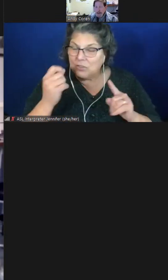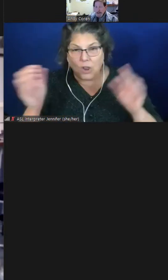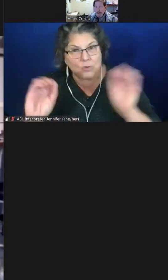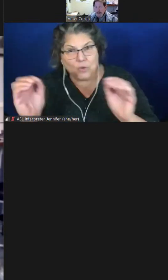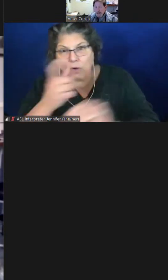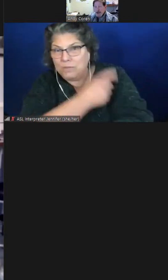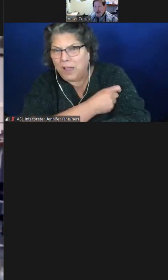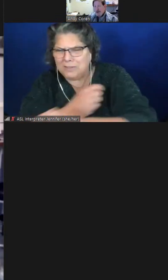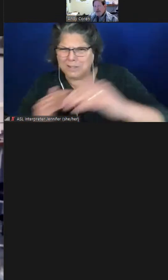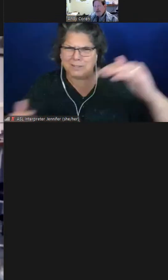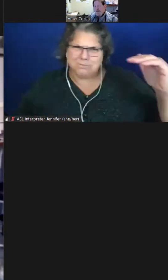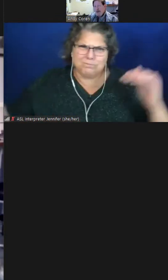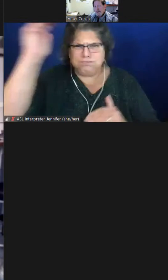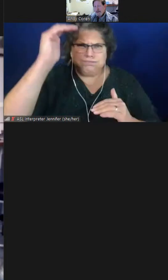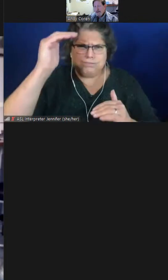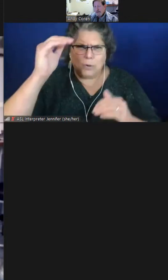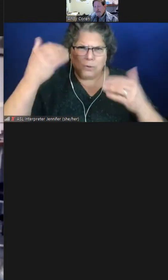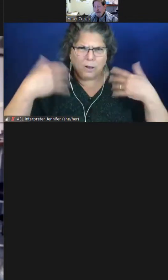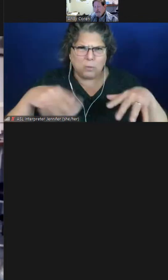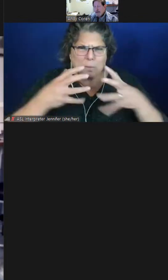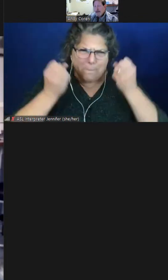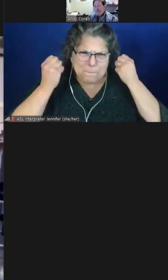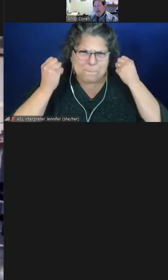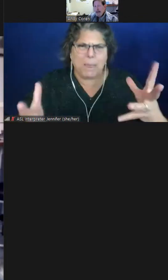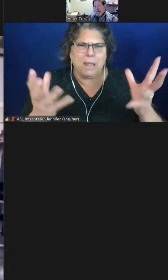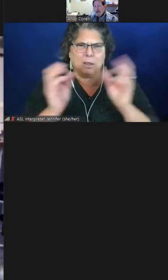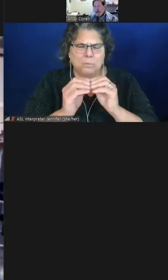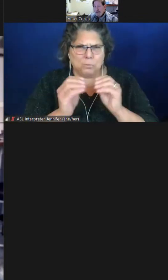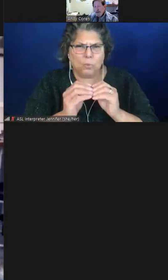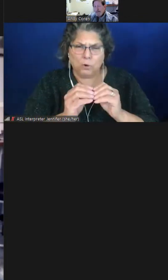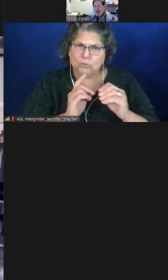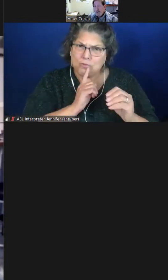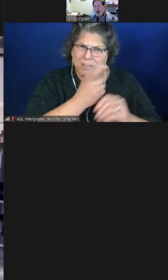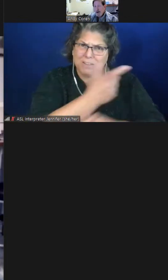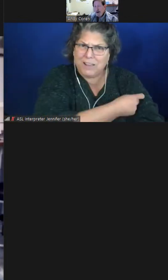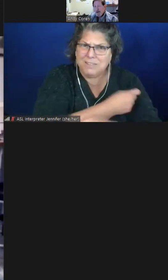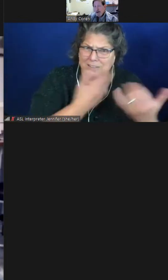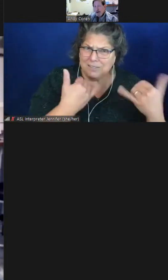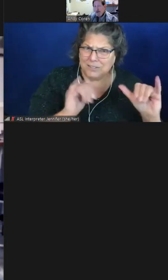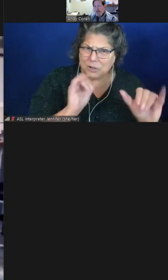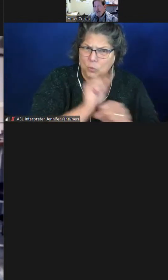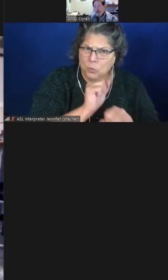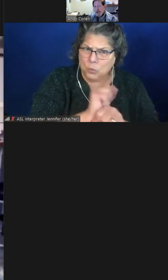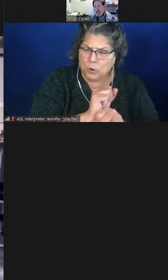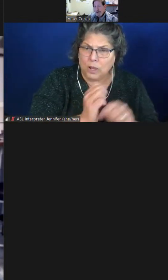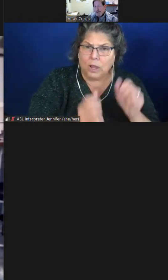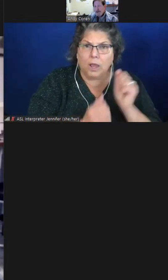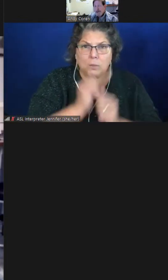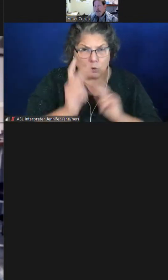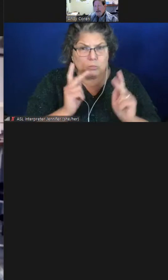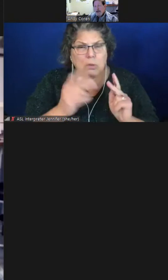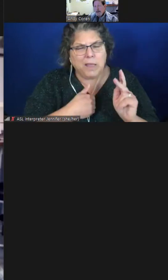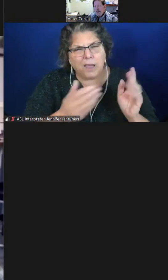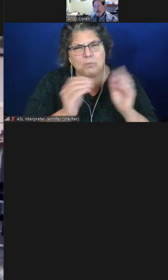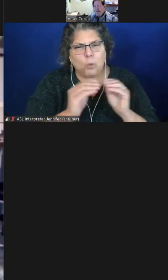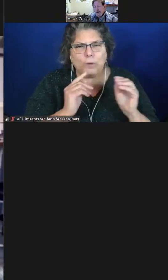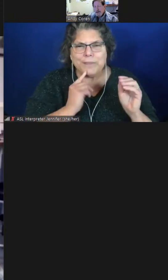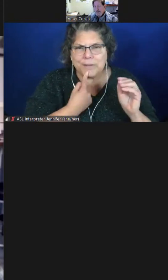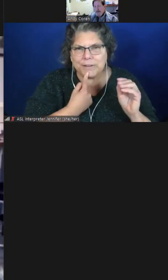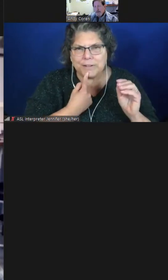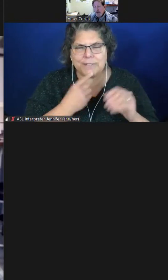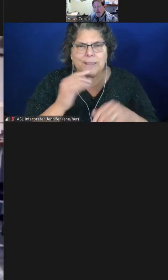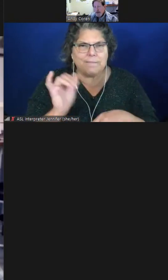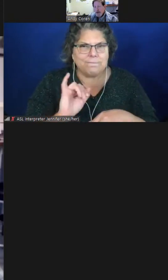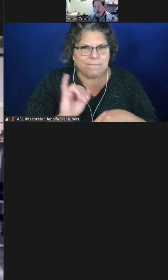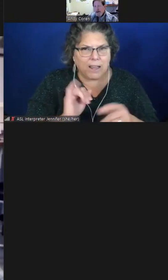So it does again show that the vaccines are effective. And most of the people who have more serious